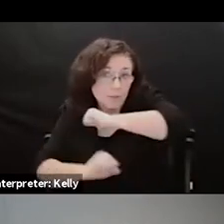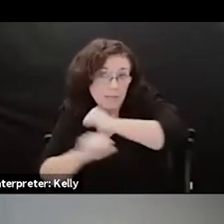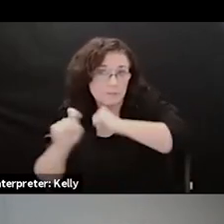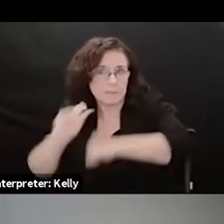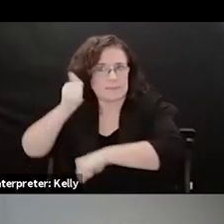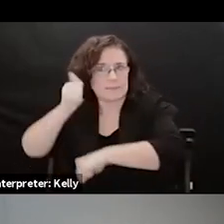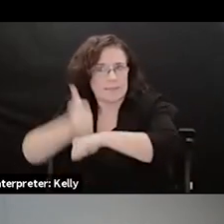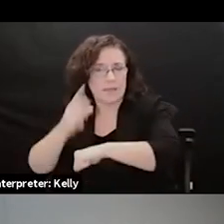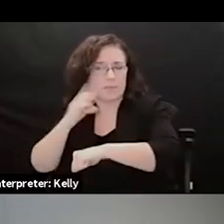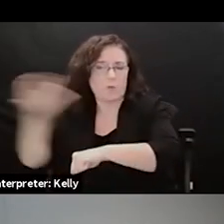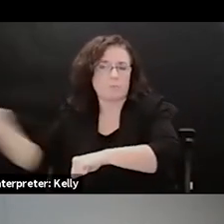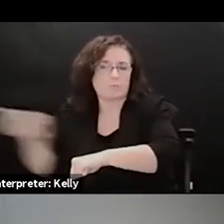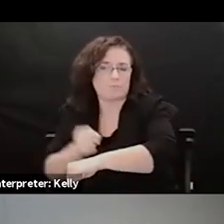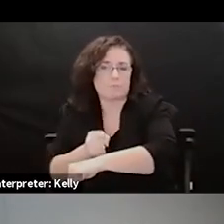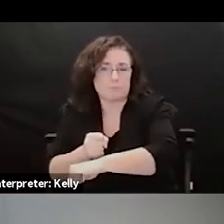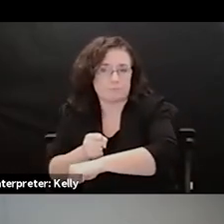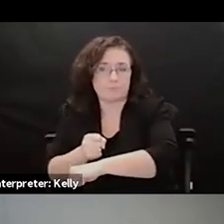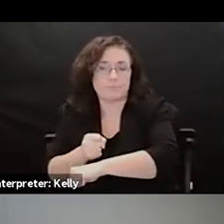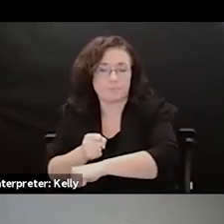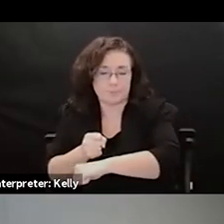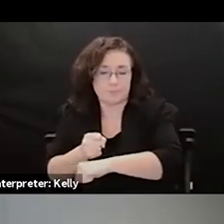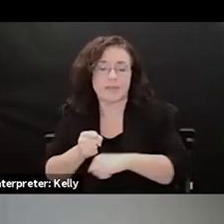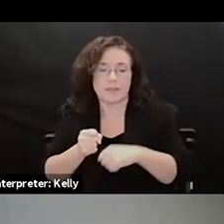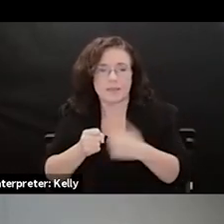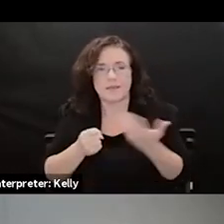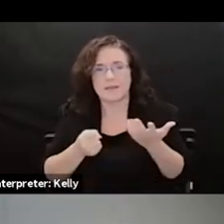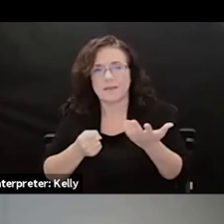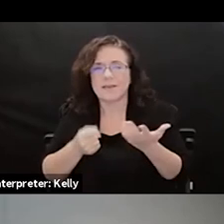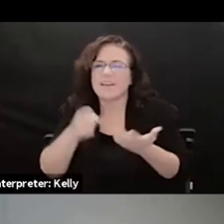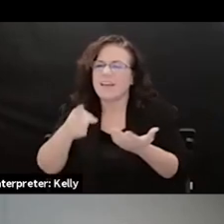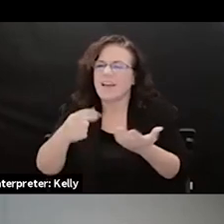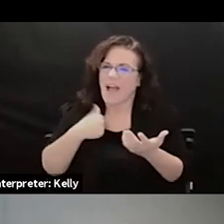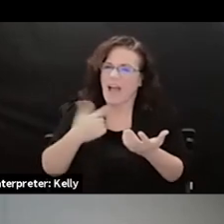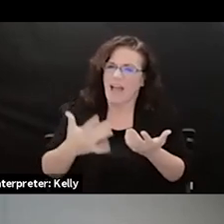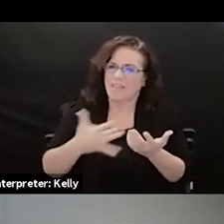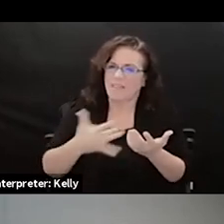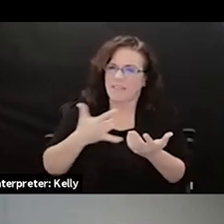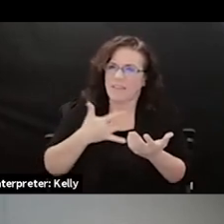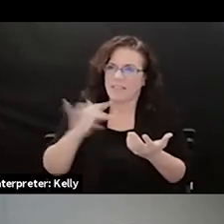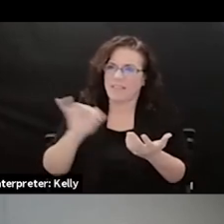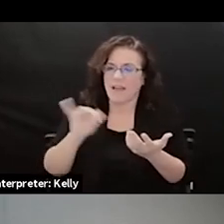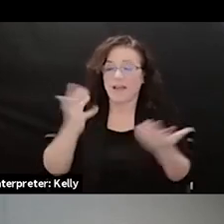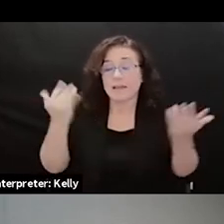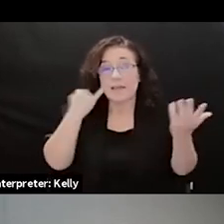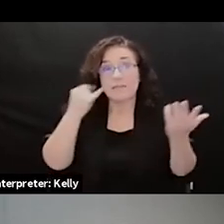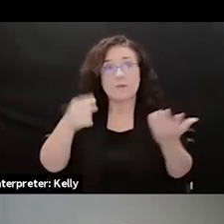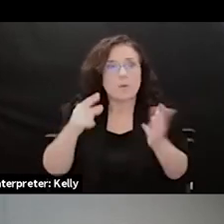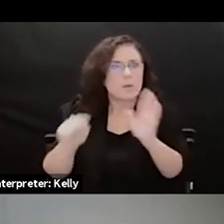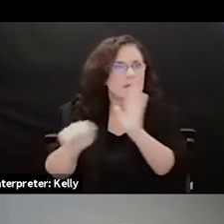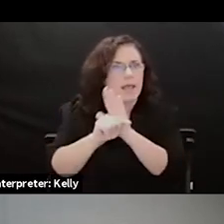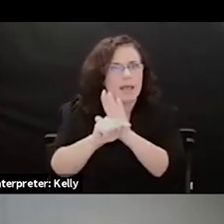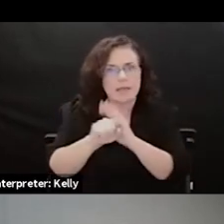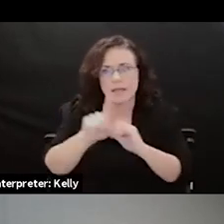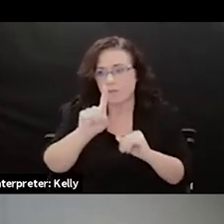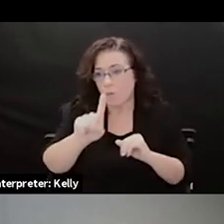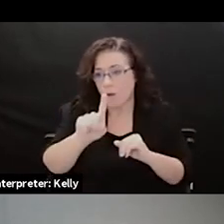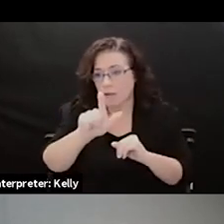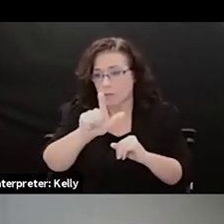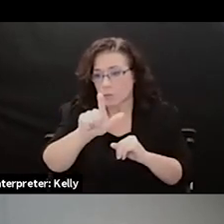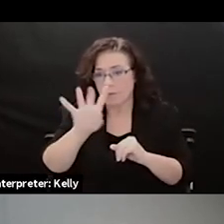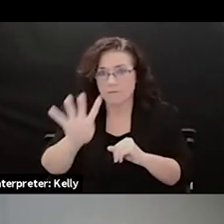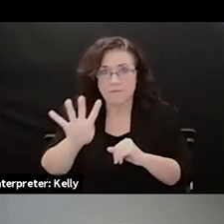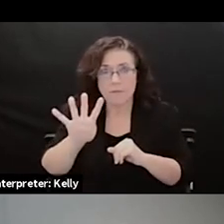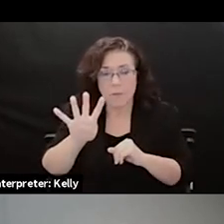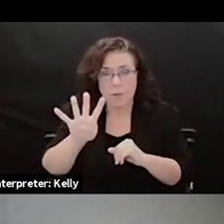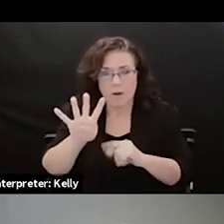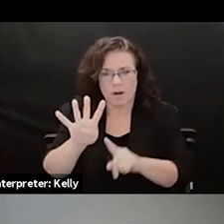audit it's almost like that's ground zero so if you're negative 124 whatever we're saying then where are we where are we making that